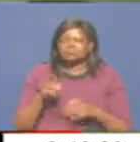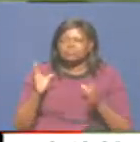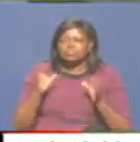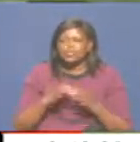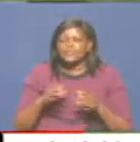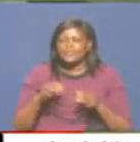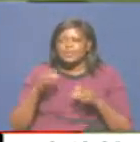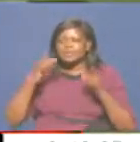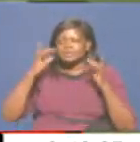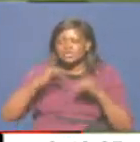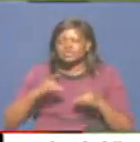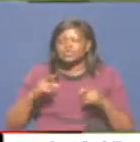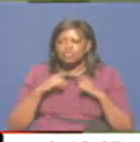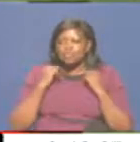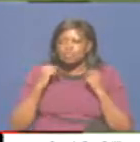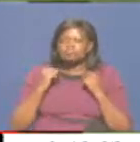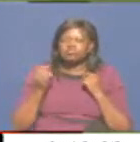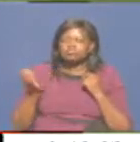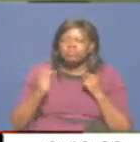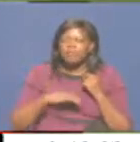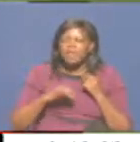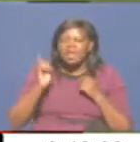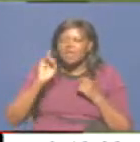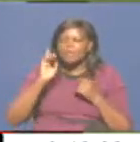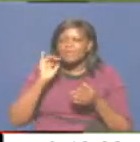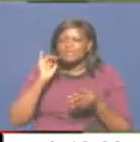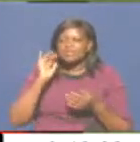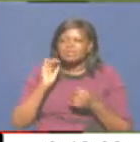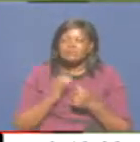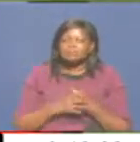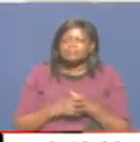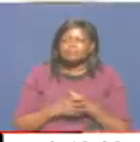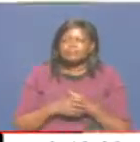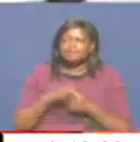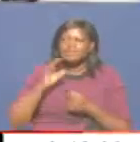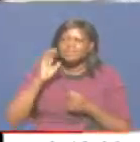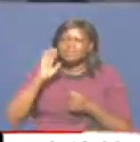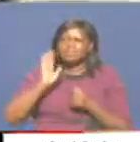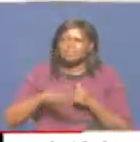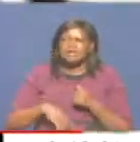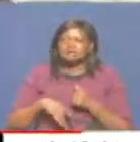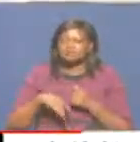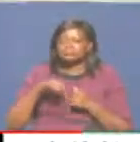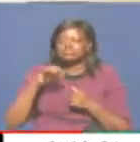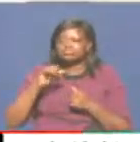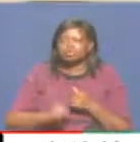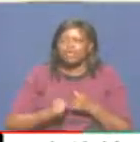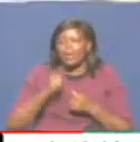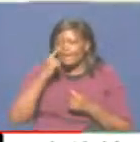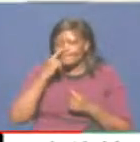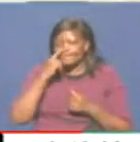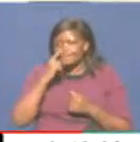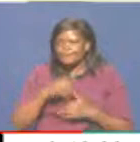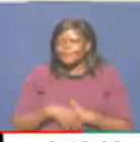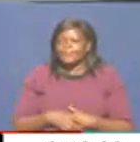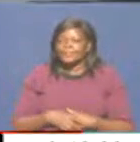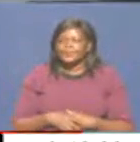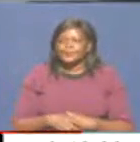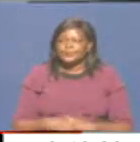their return leg in Nairobi rather than Juba, South Sudan. Daniel Mwendwa, Sports.